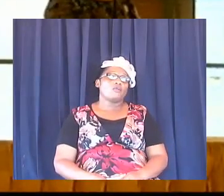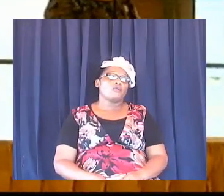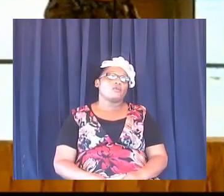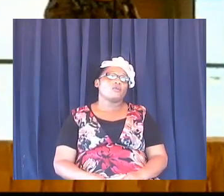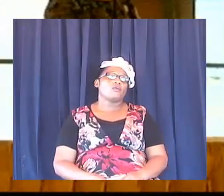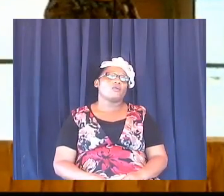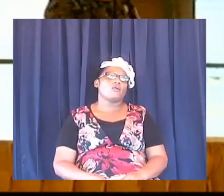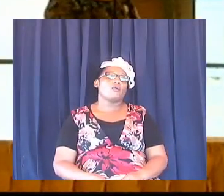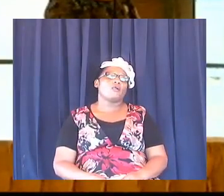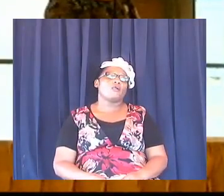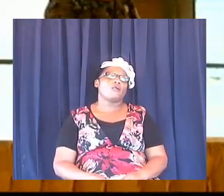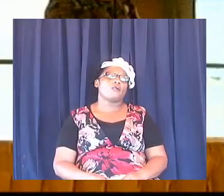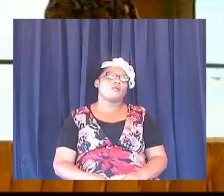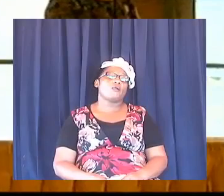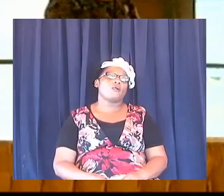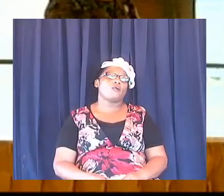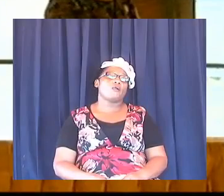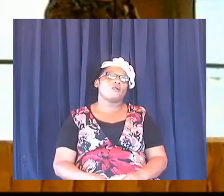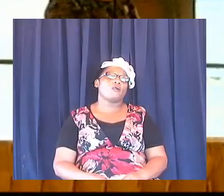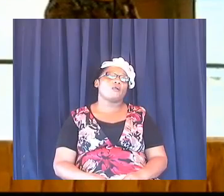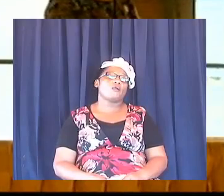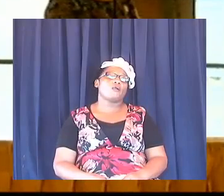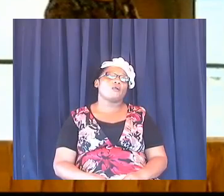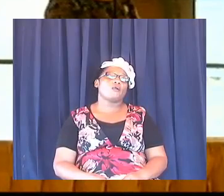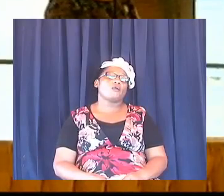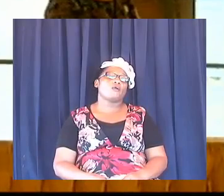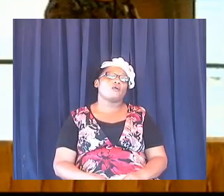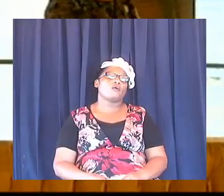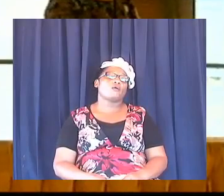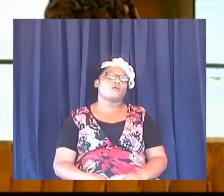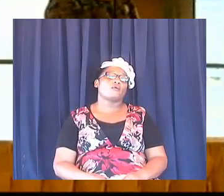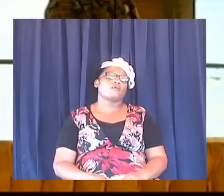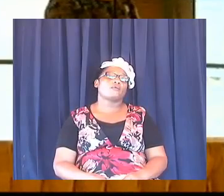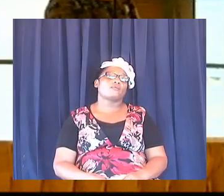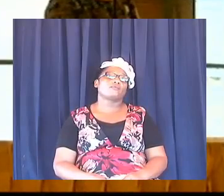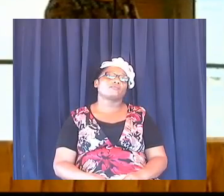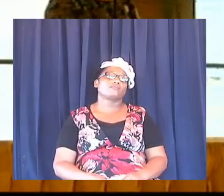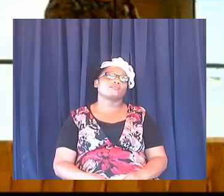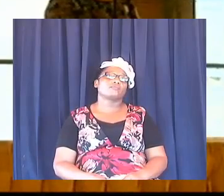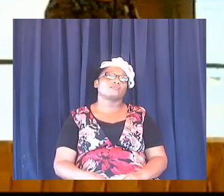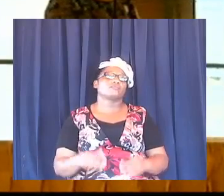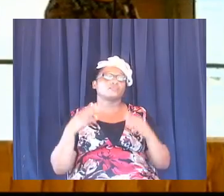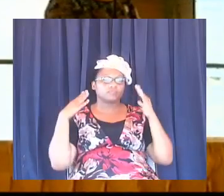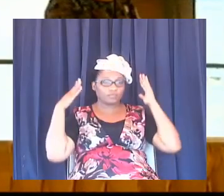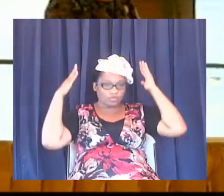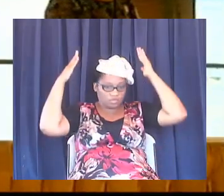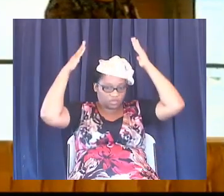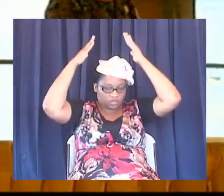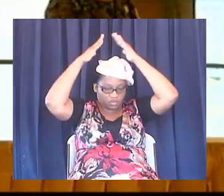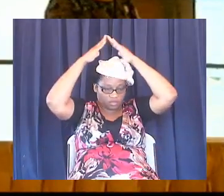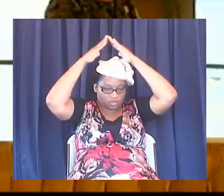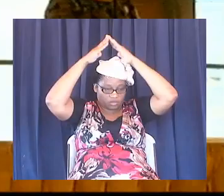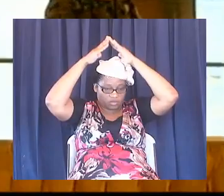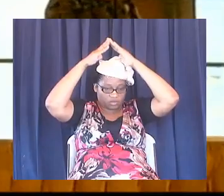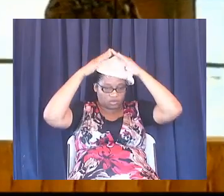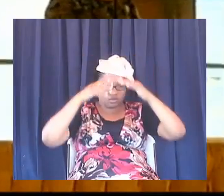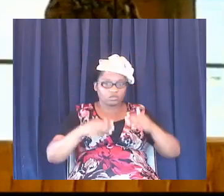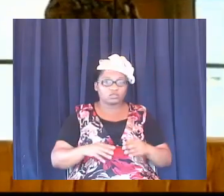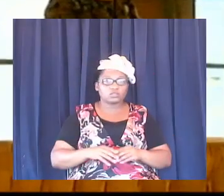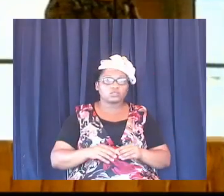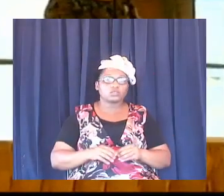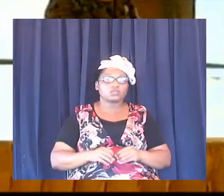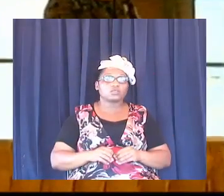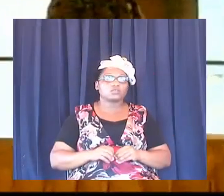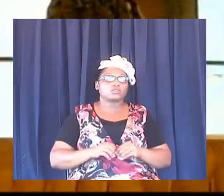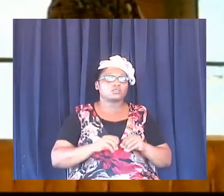the 2 cameras. So it pays to throw it out. So I am throwing it out to our membership, I'm throwing it out to